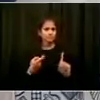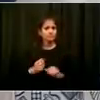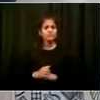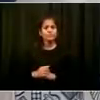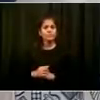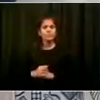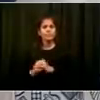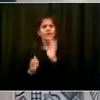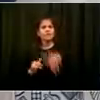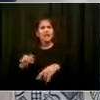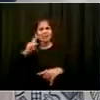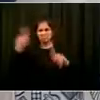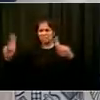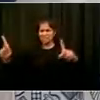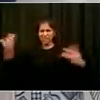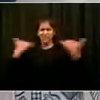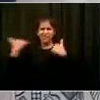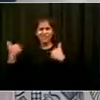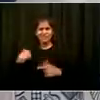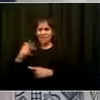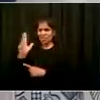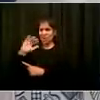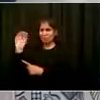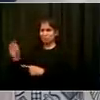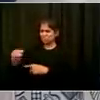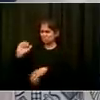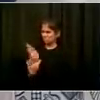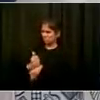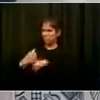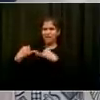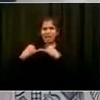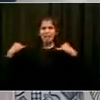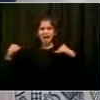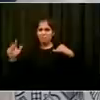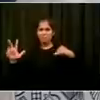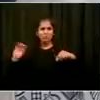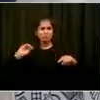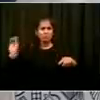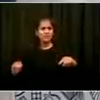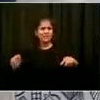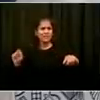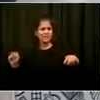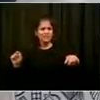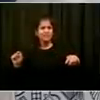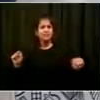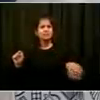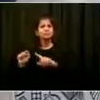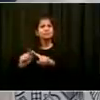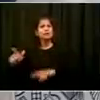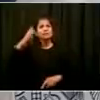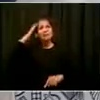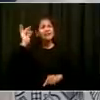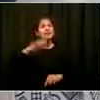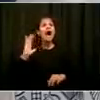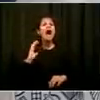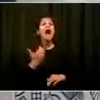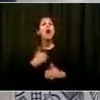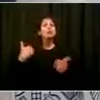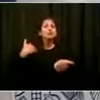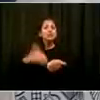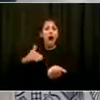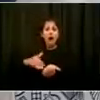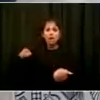3% decision was made with our healthcare leadership before school started, and of course with our education leadership, out of